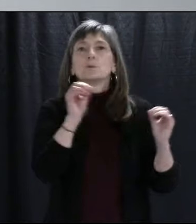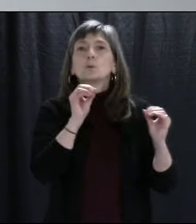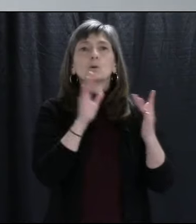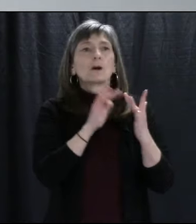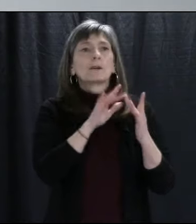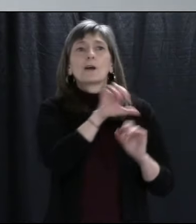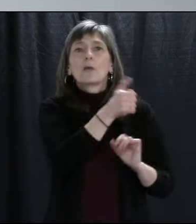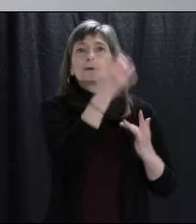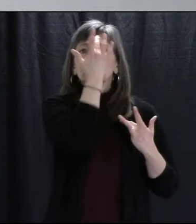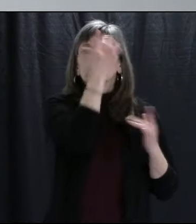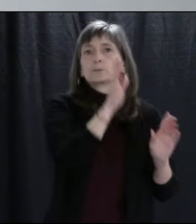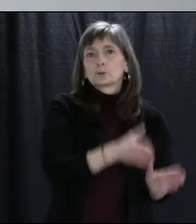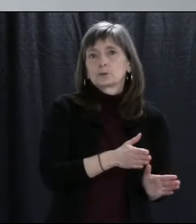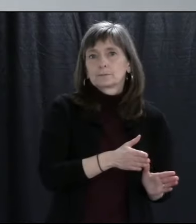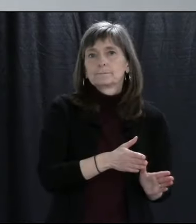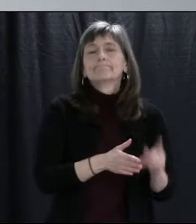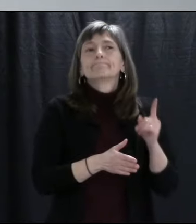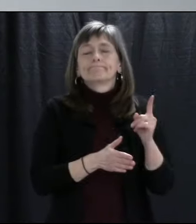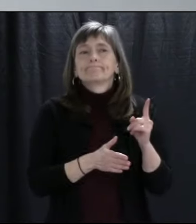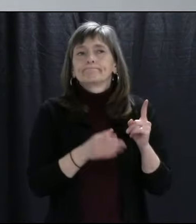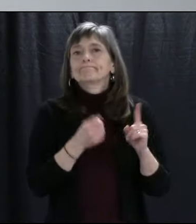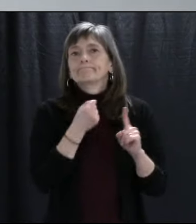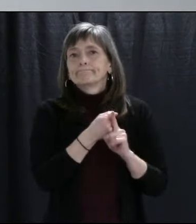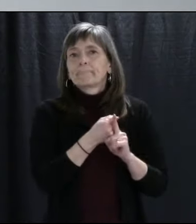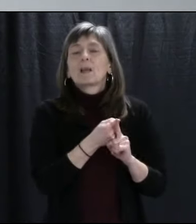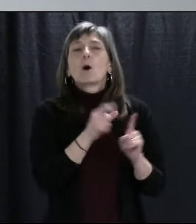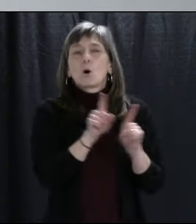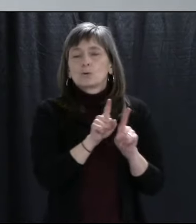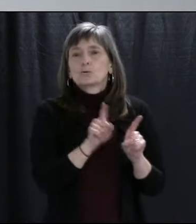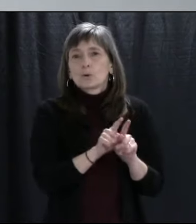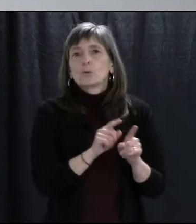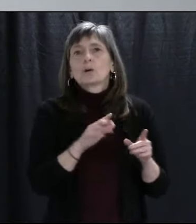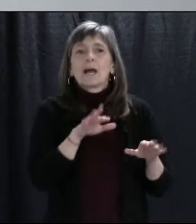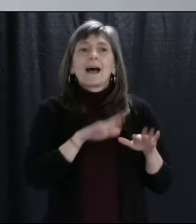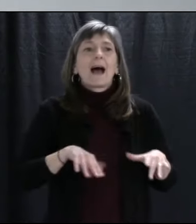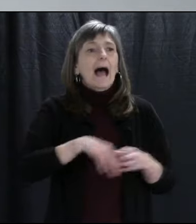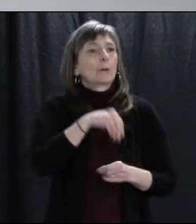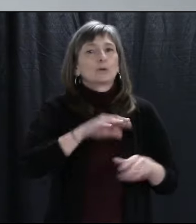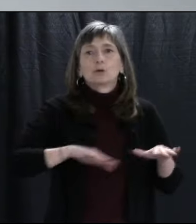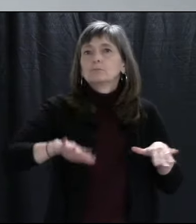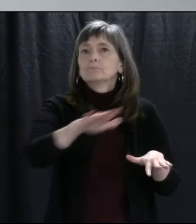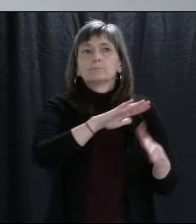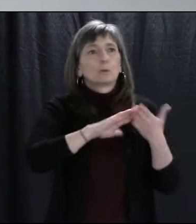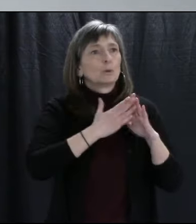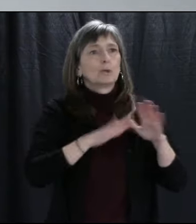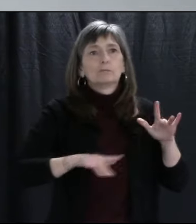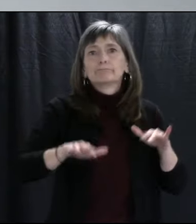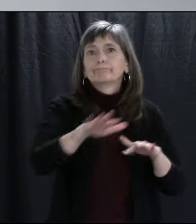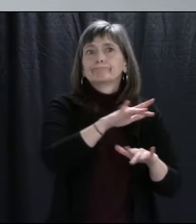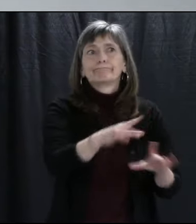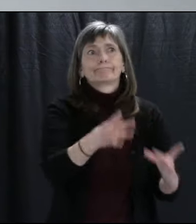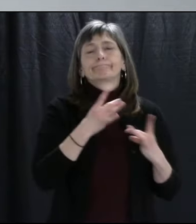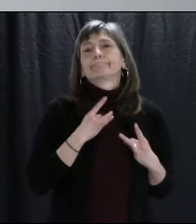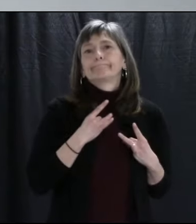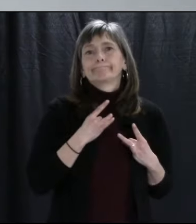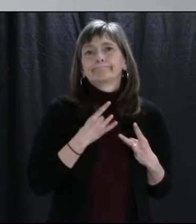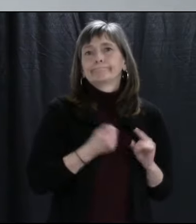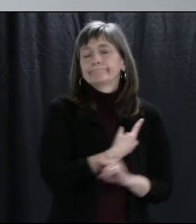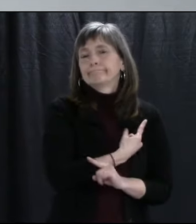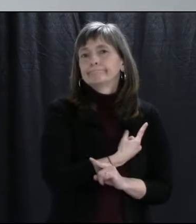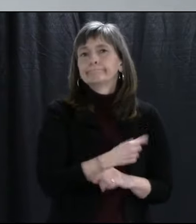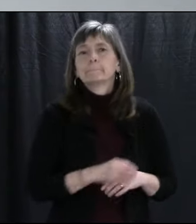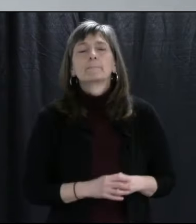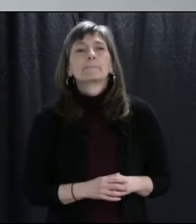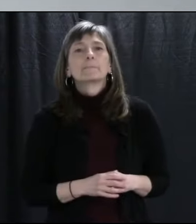So it appears this is a case of community transmission as well. Patients who were in close contact with the confirmed case have been provided